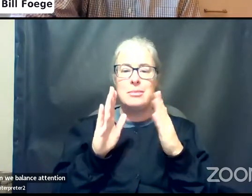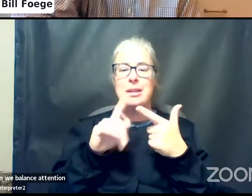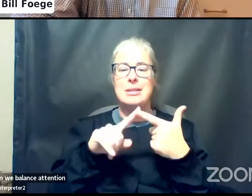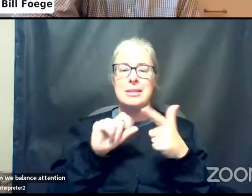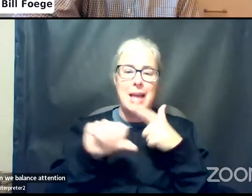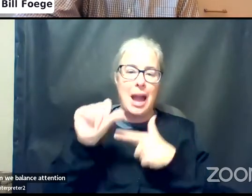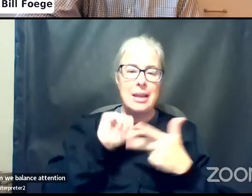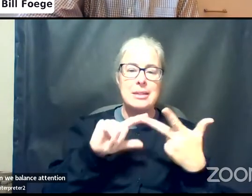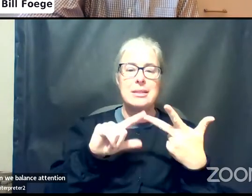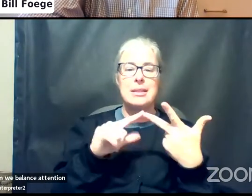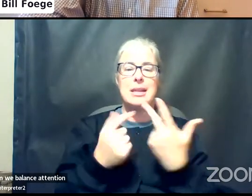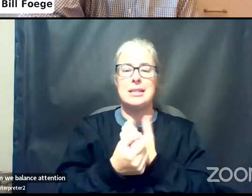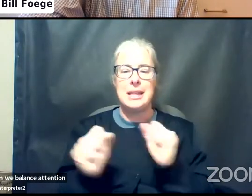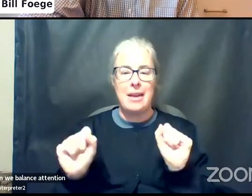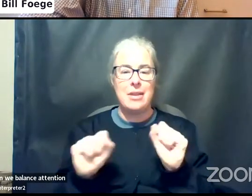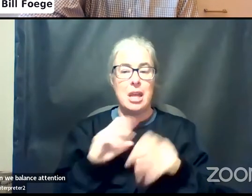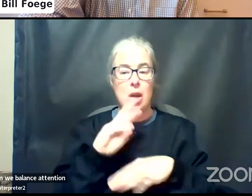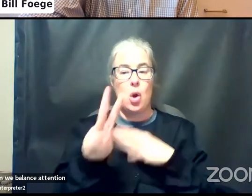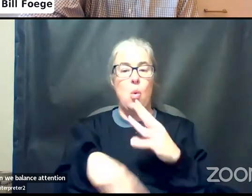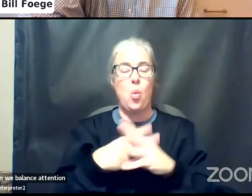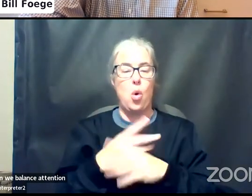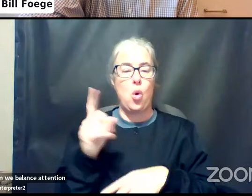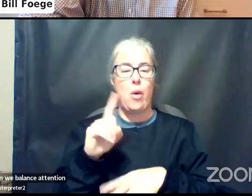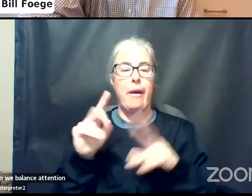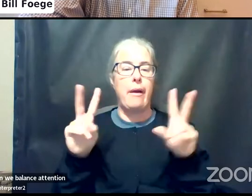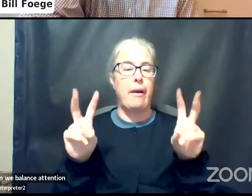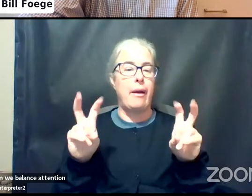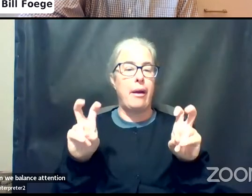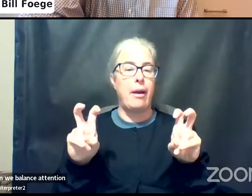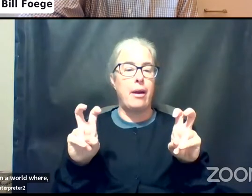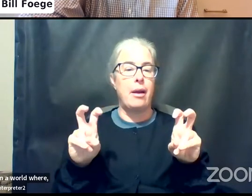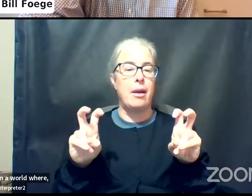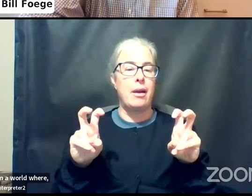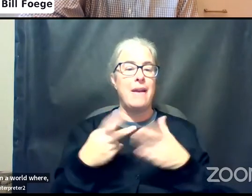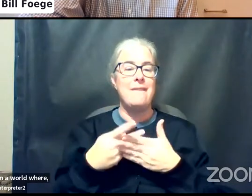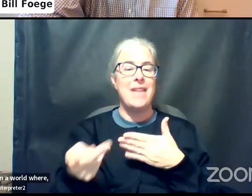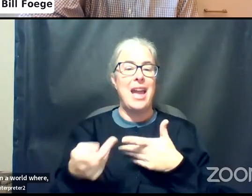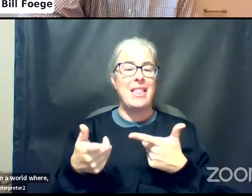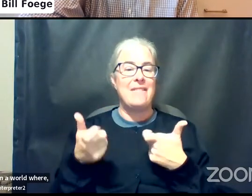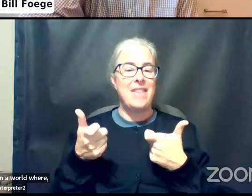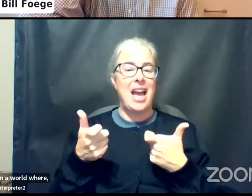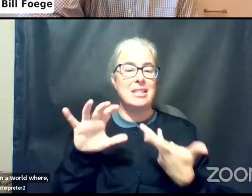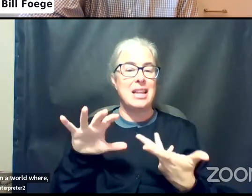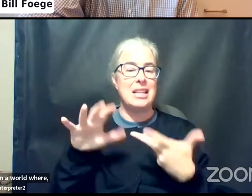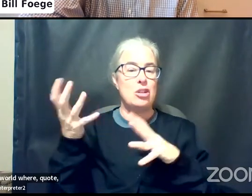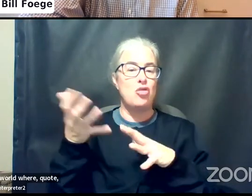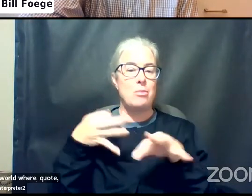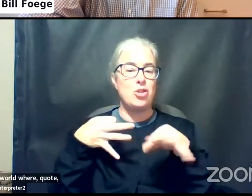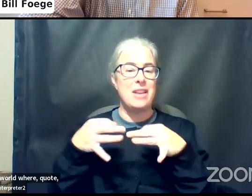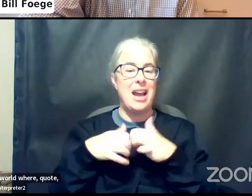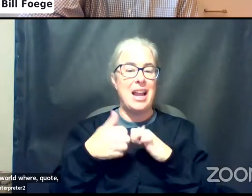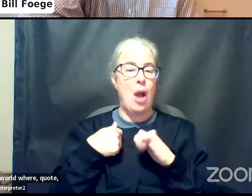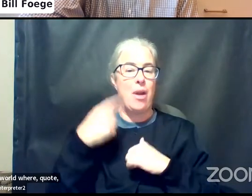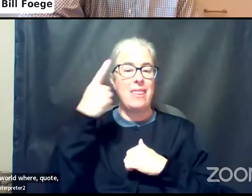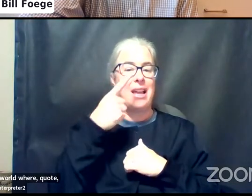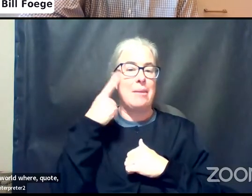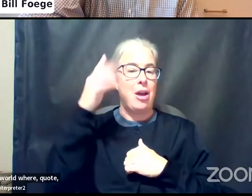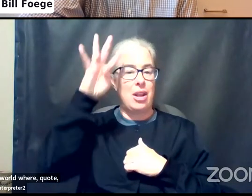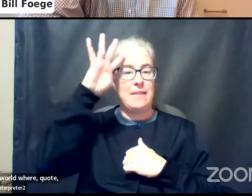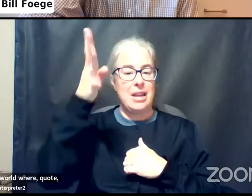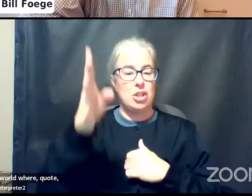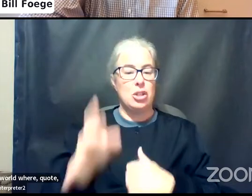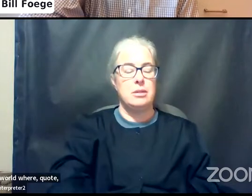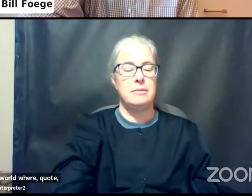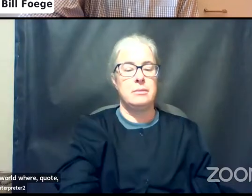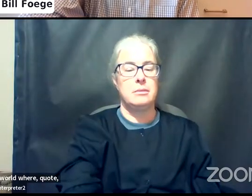and safety in a world where quote failing fast and disruption Define how we think about innovation